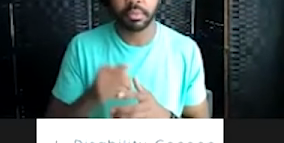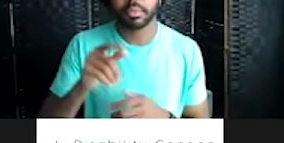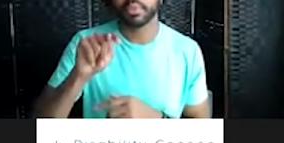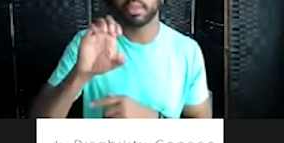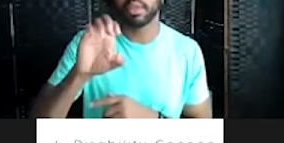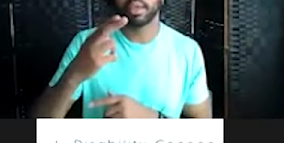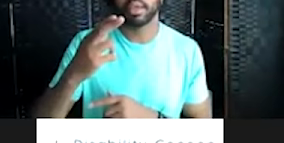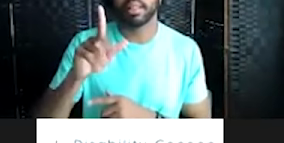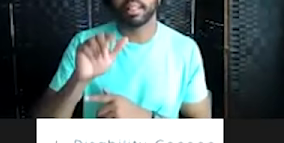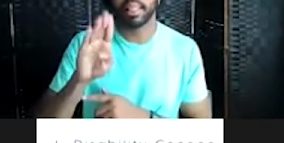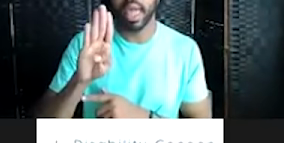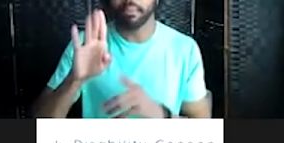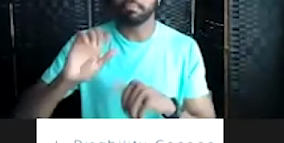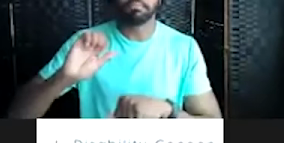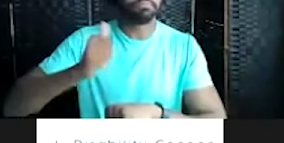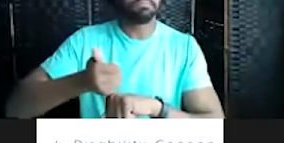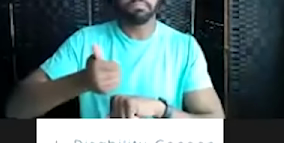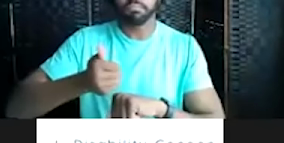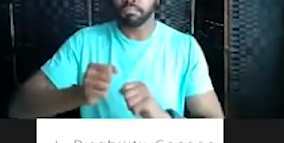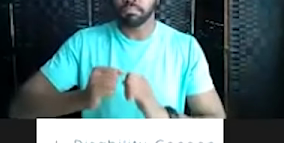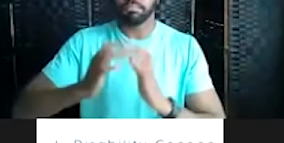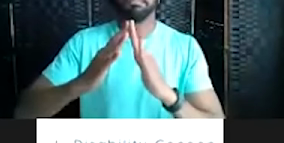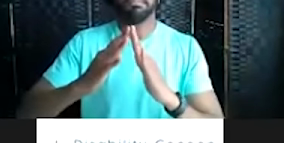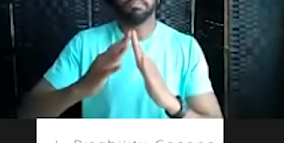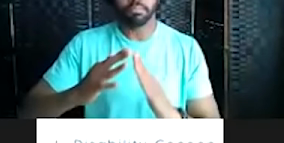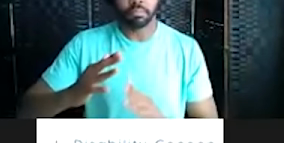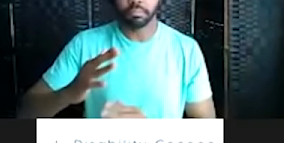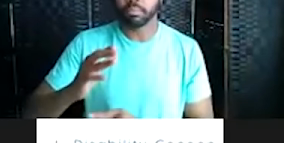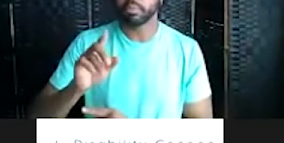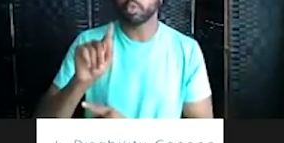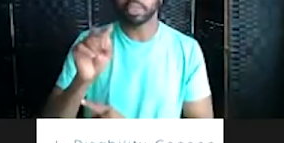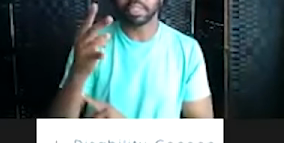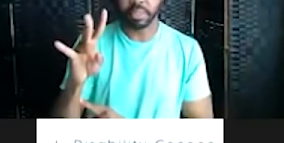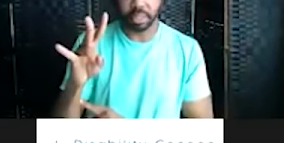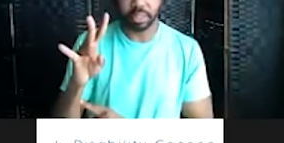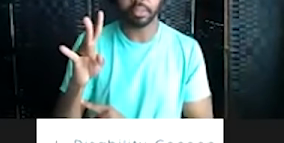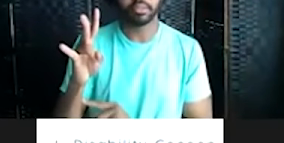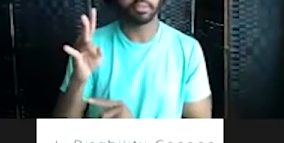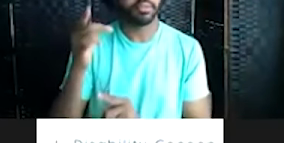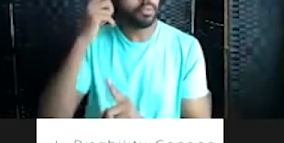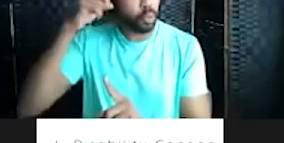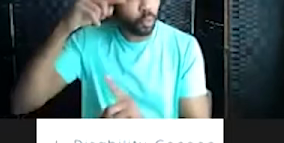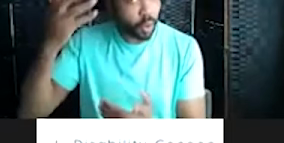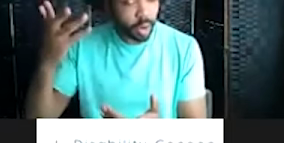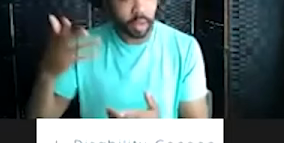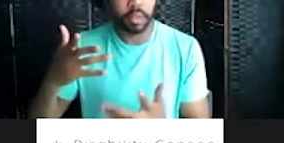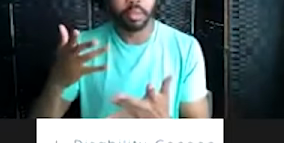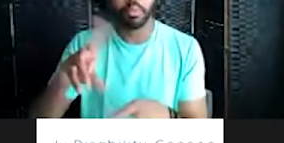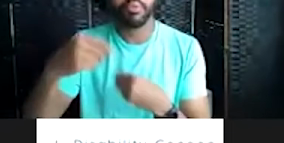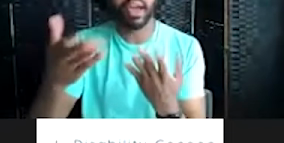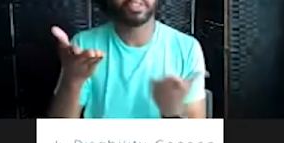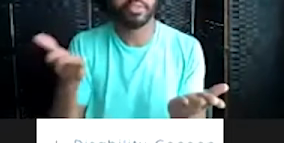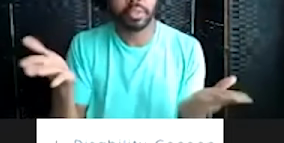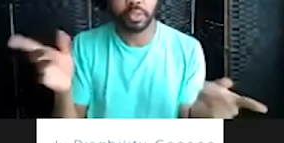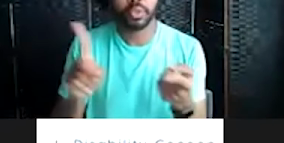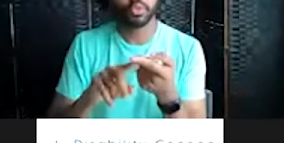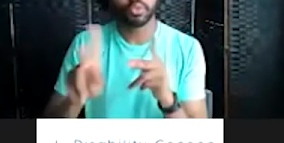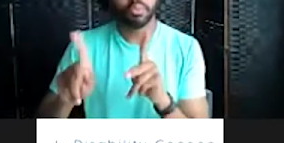in 2017 in order to provide services to the people that